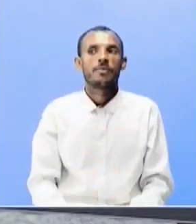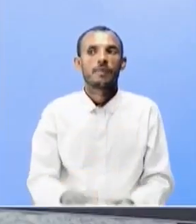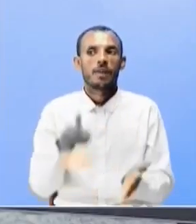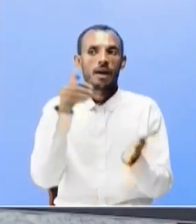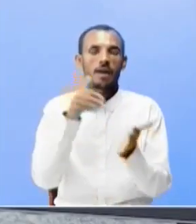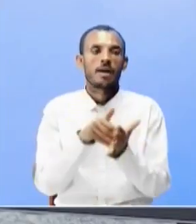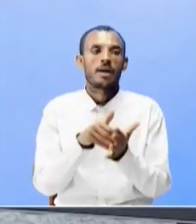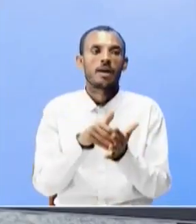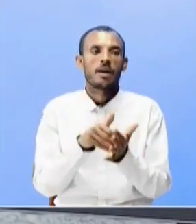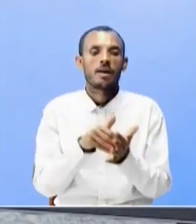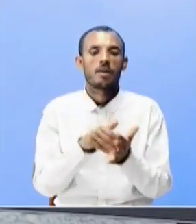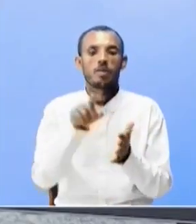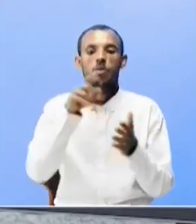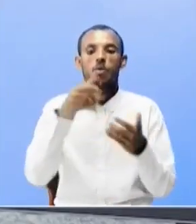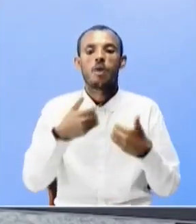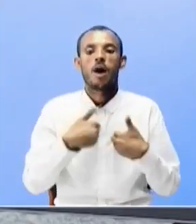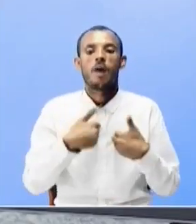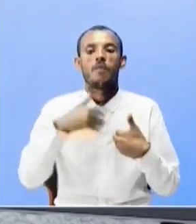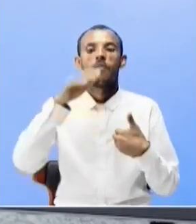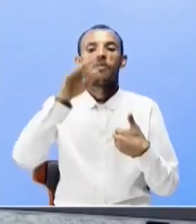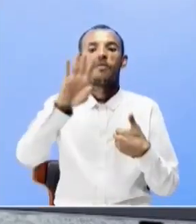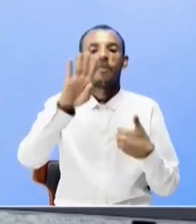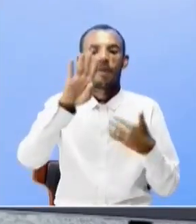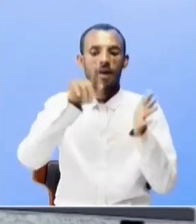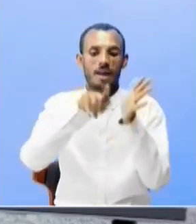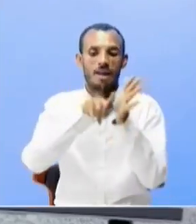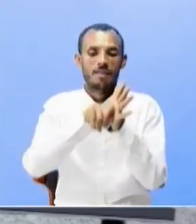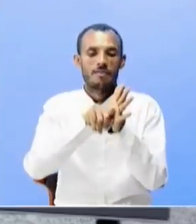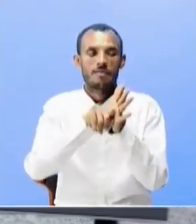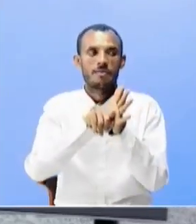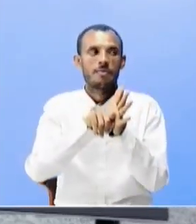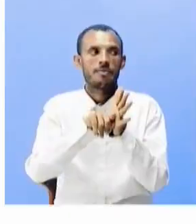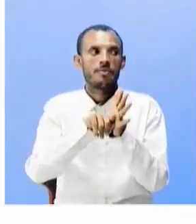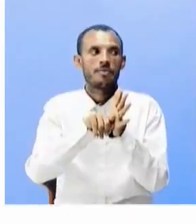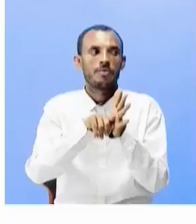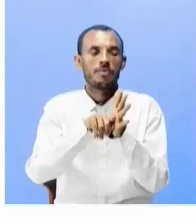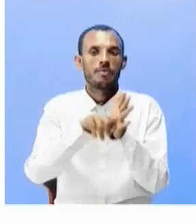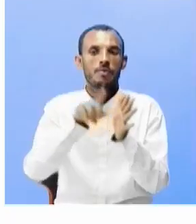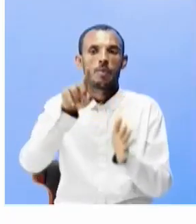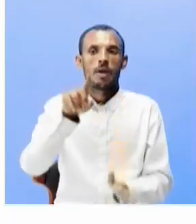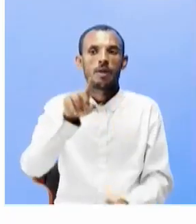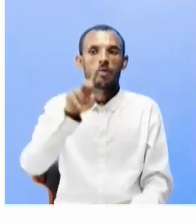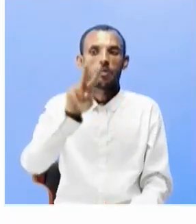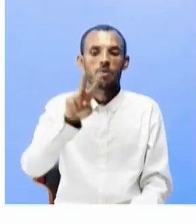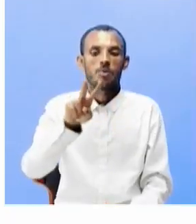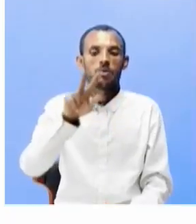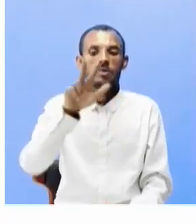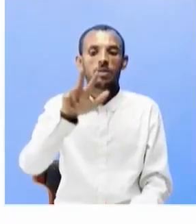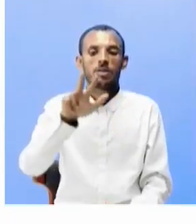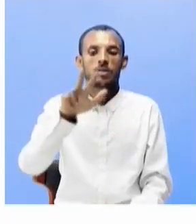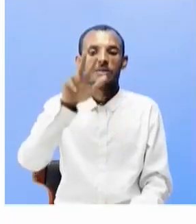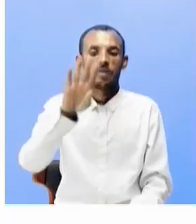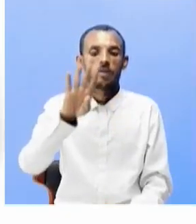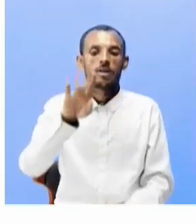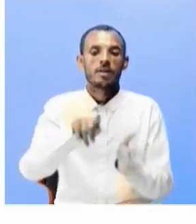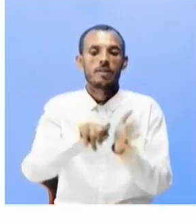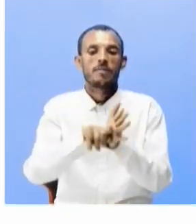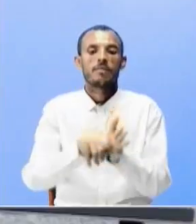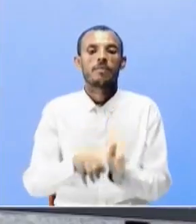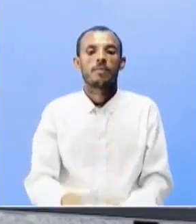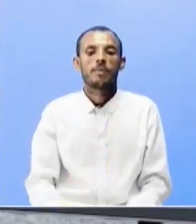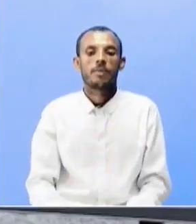Again, you have 4 negatives. So, 1, 2, 3, 4